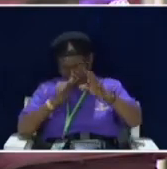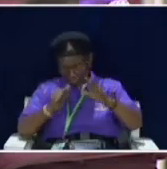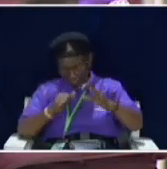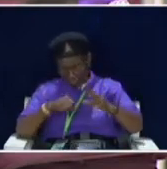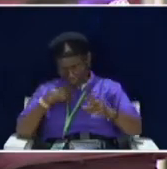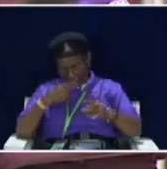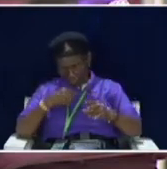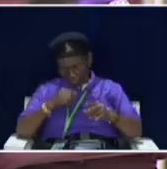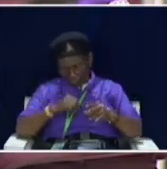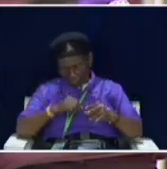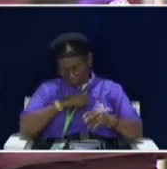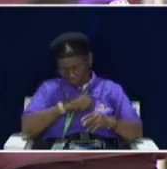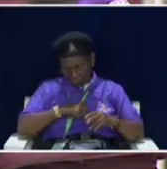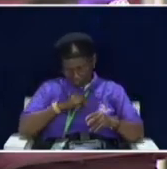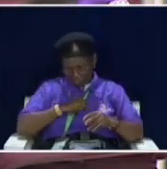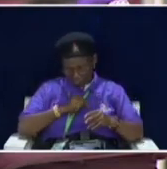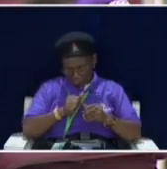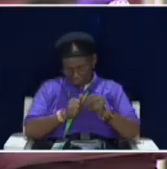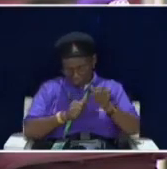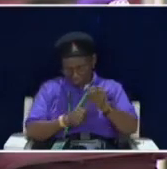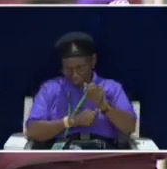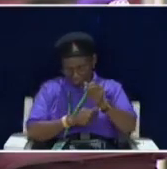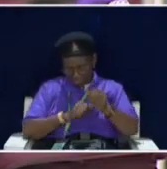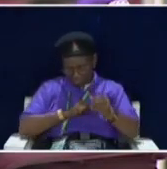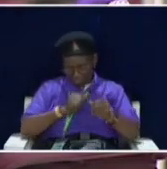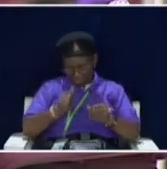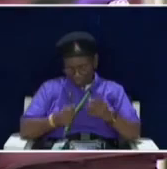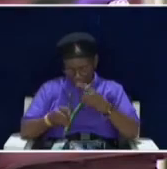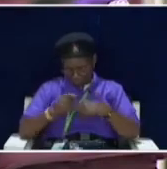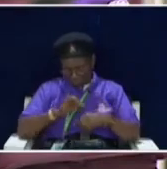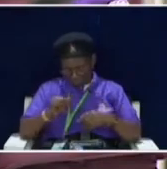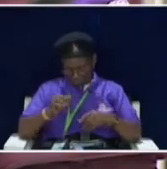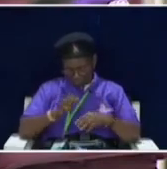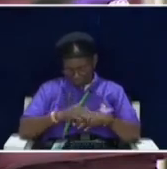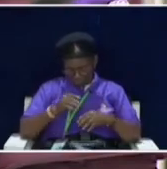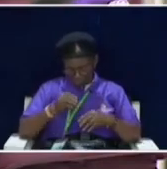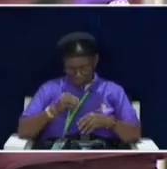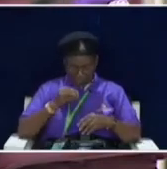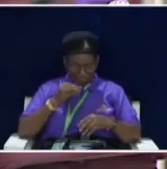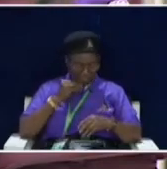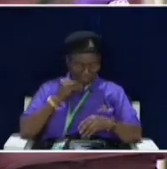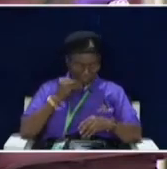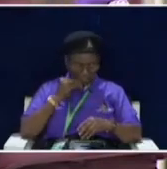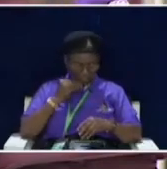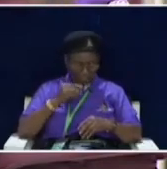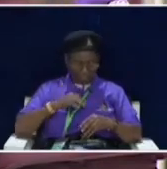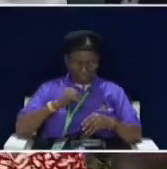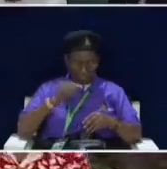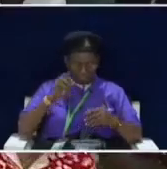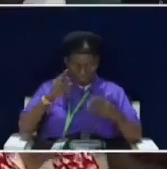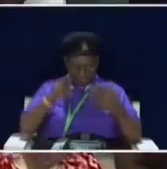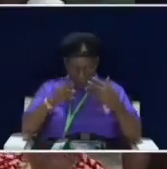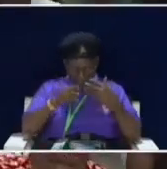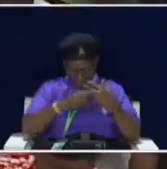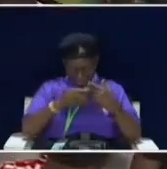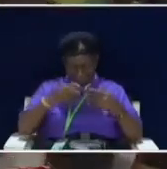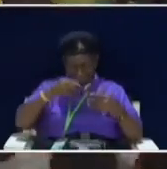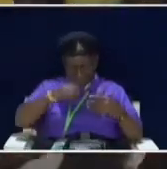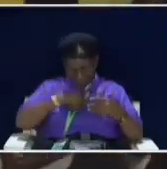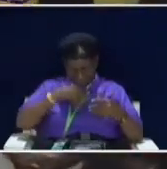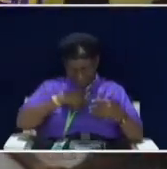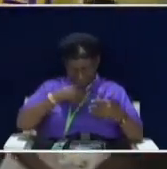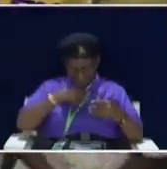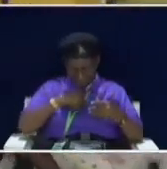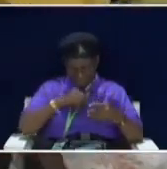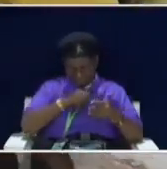I'm coming back home. Restore me, Almighty God. Restore me fully.